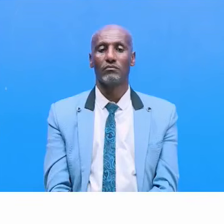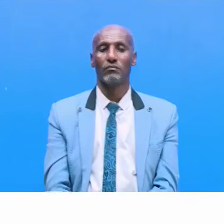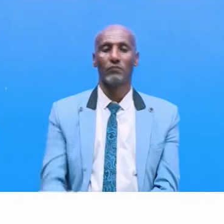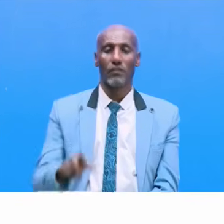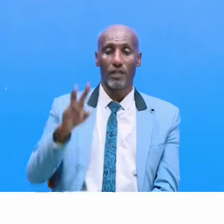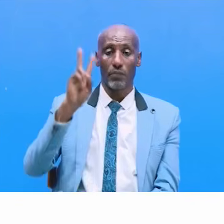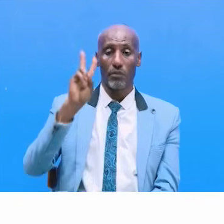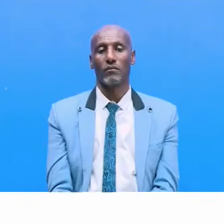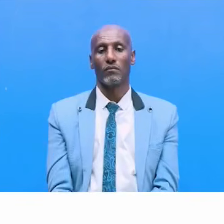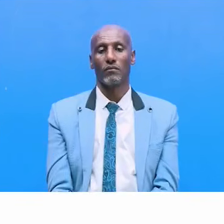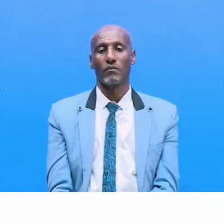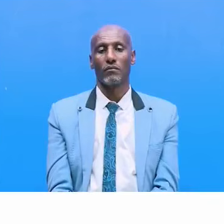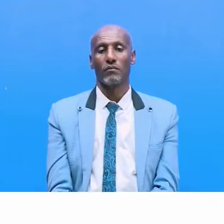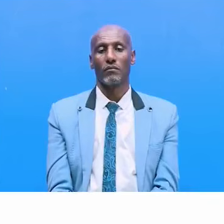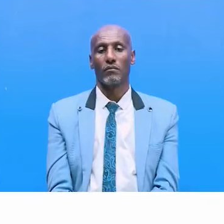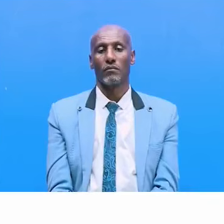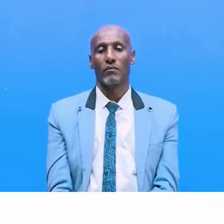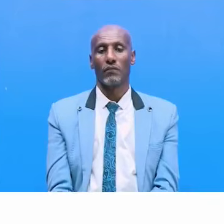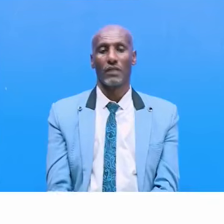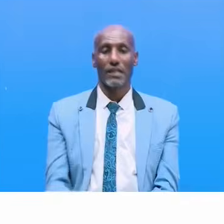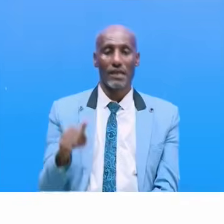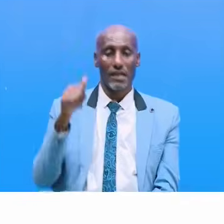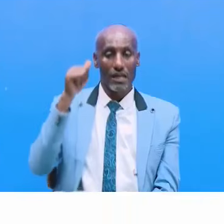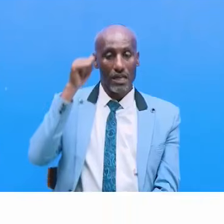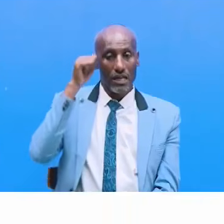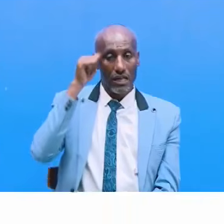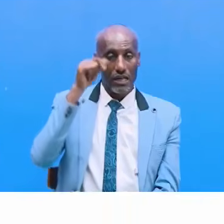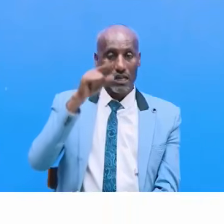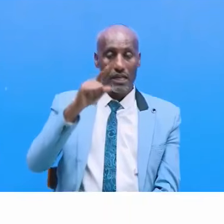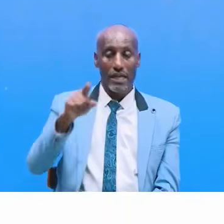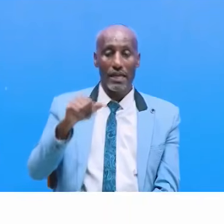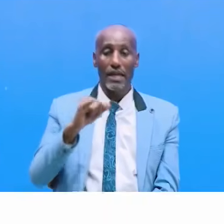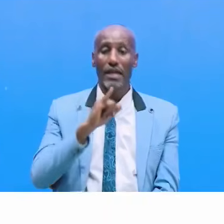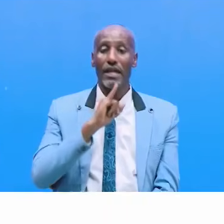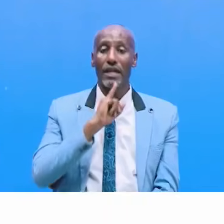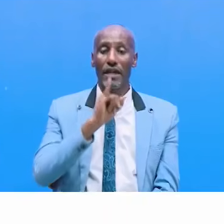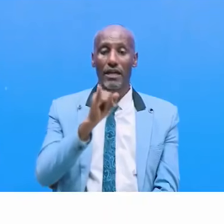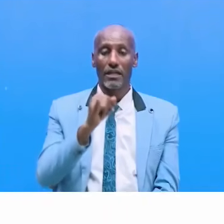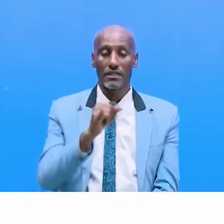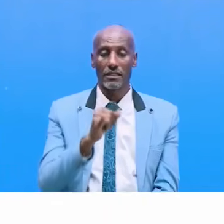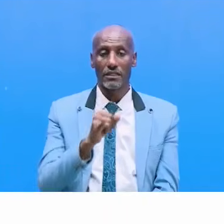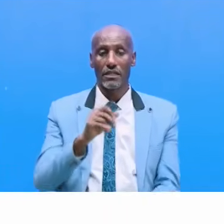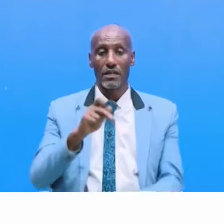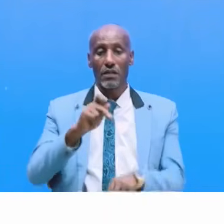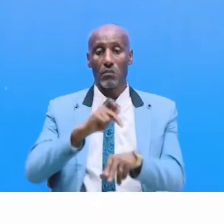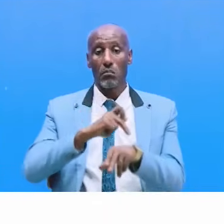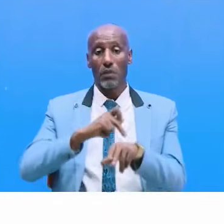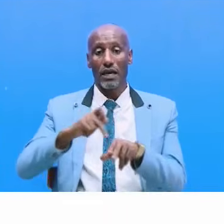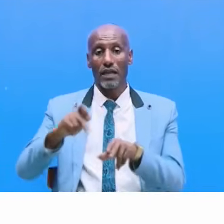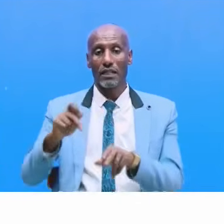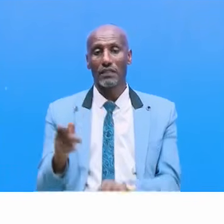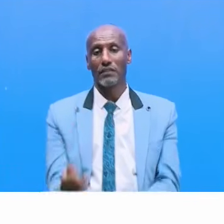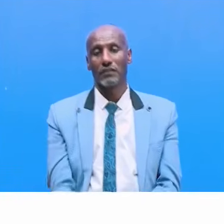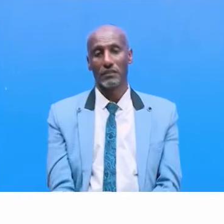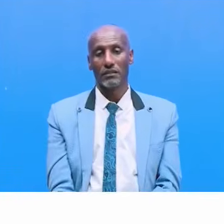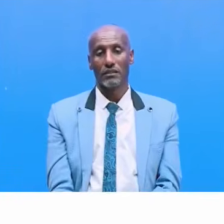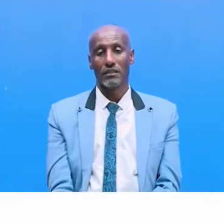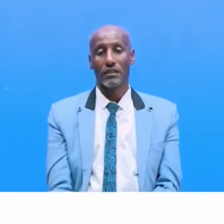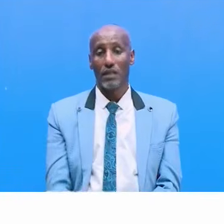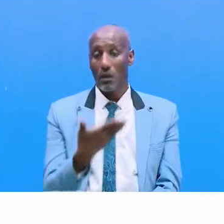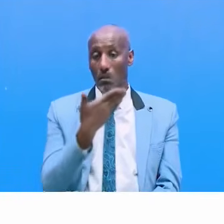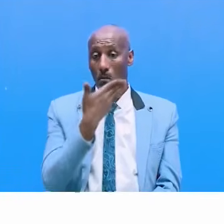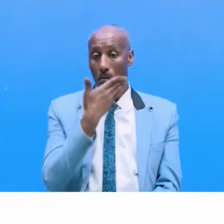Question number 2. He is blank based